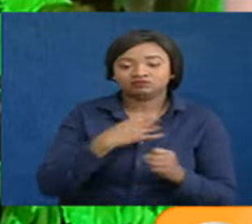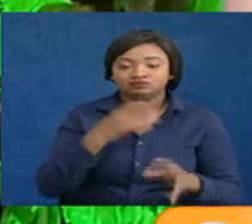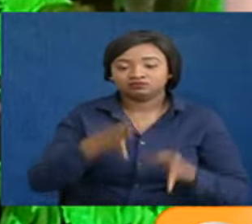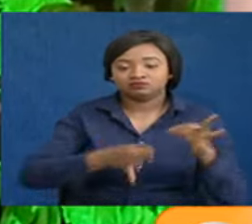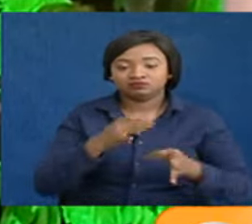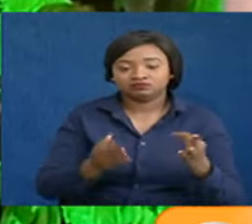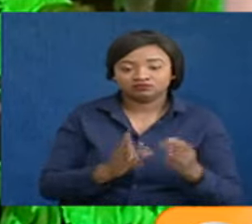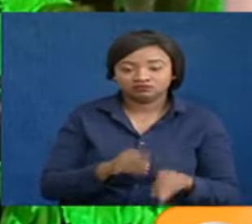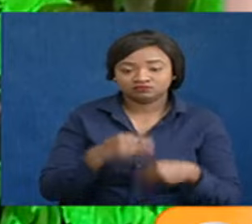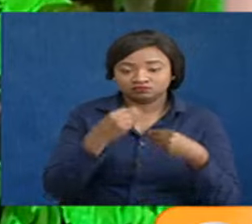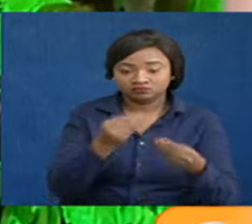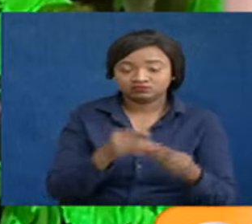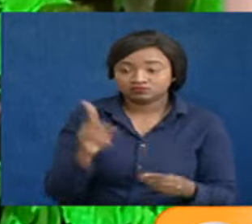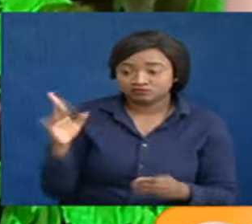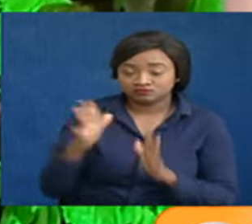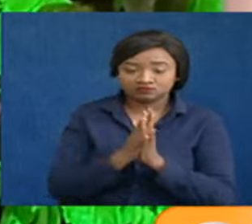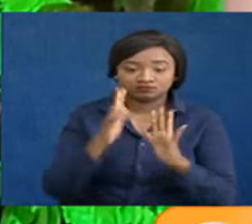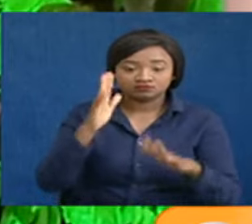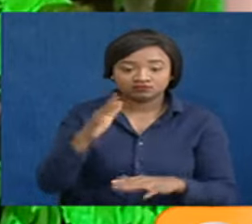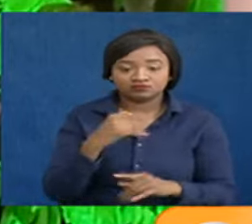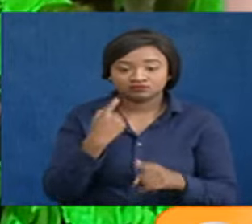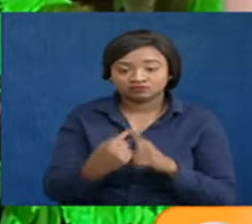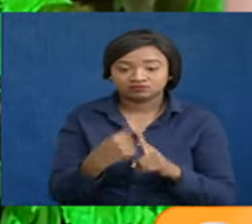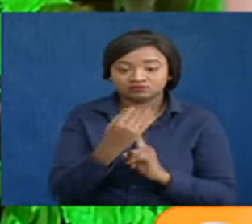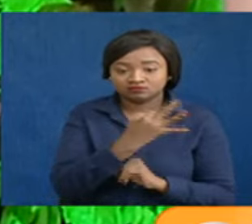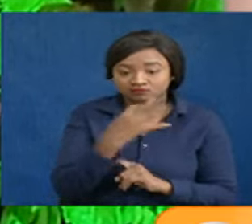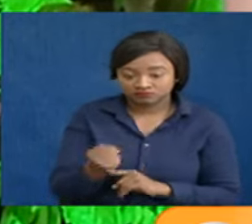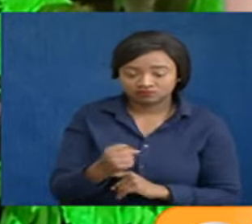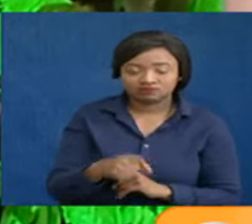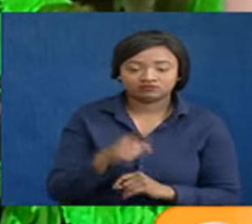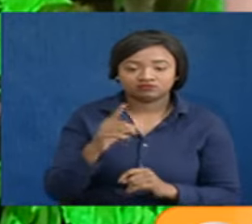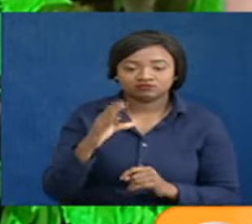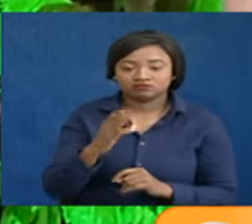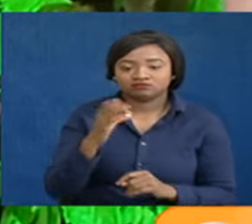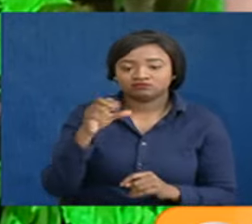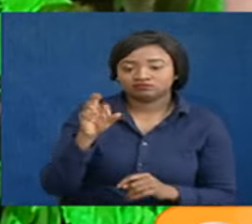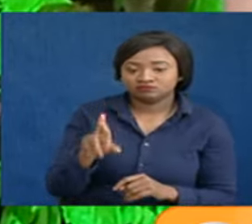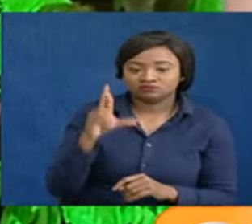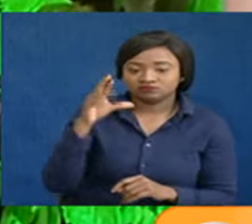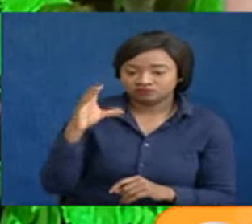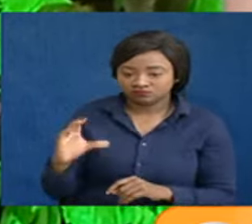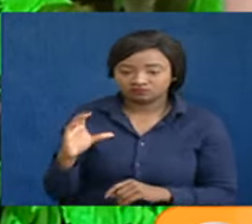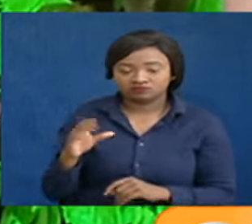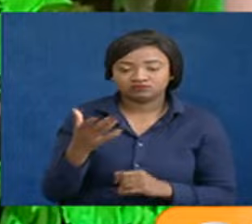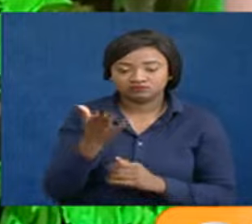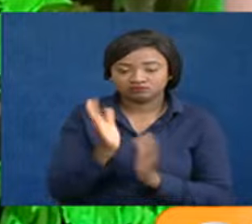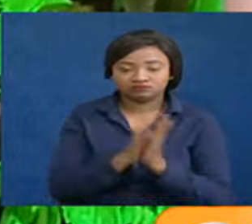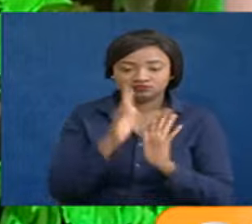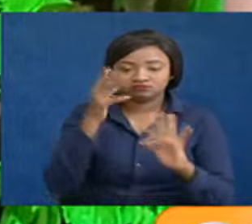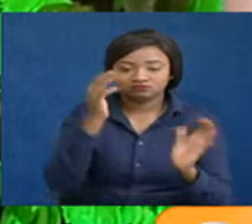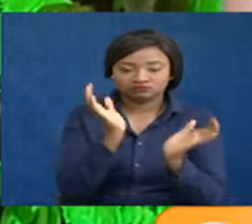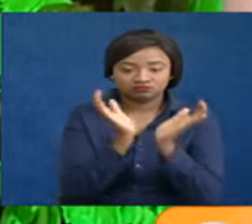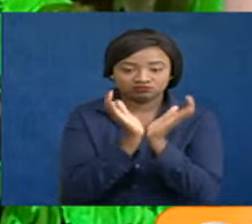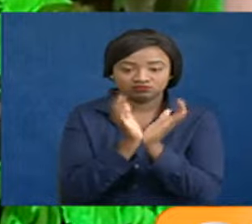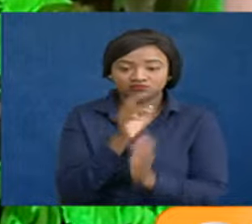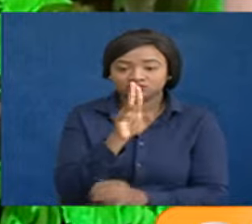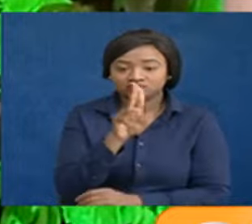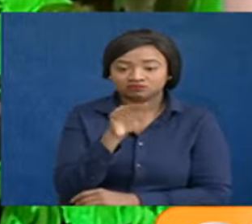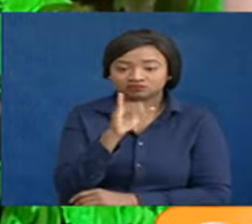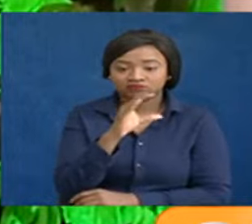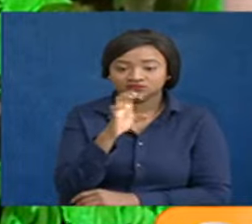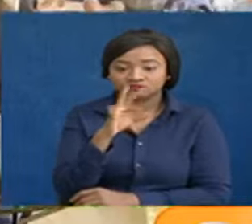CJ was speaking during the marking of 35 years of the Convention of the Rights of the Child by UNICEF. Emily Chabet has more.